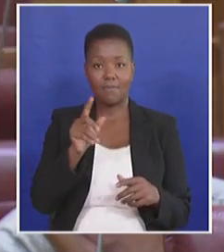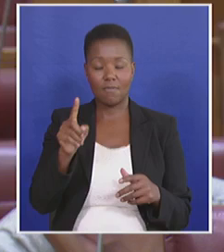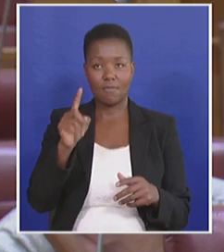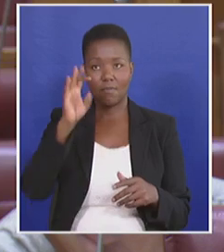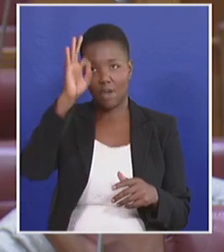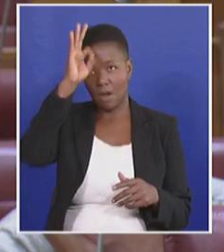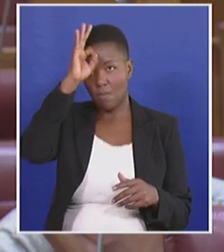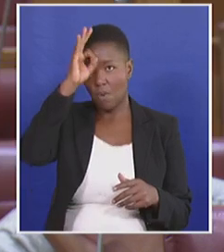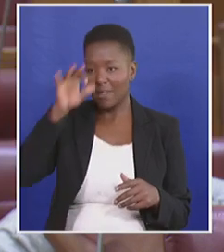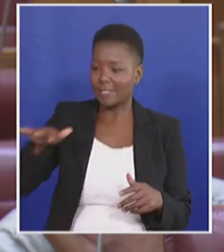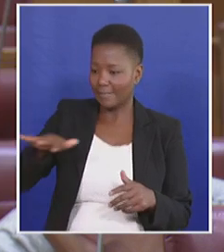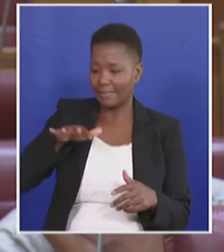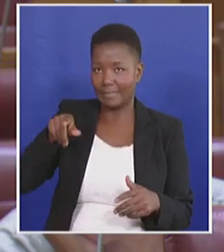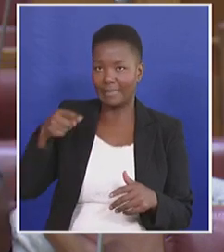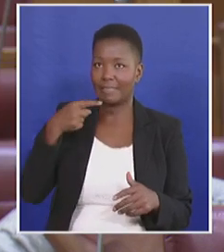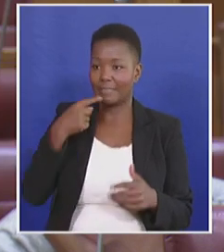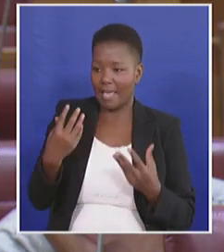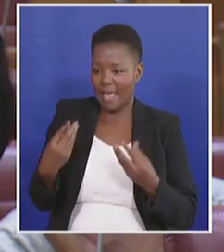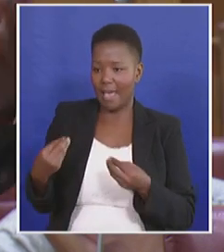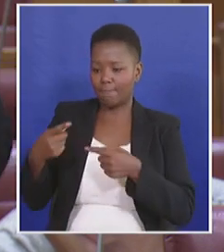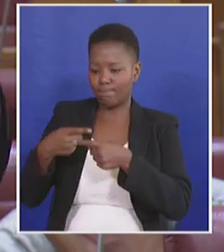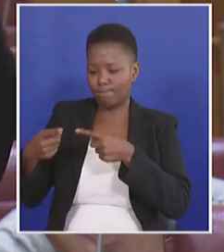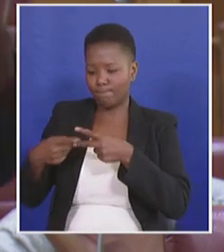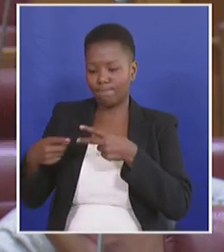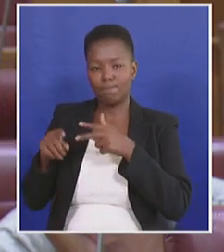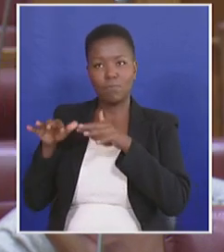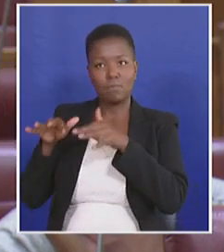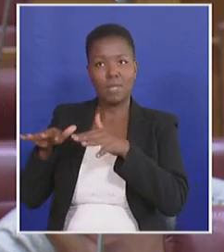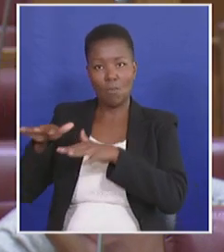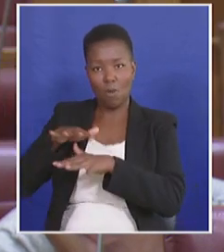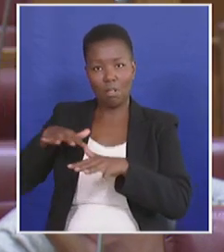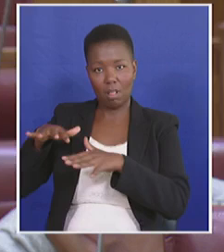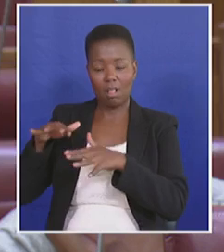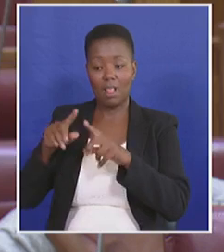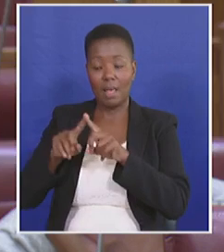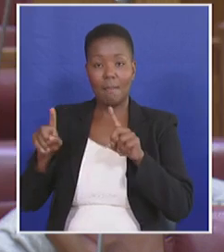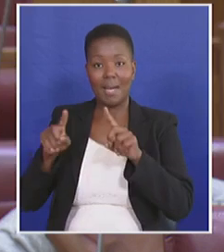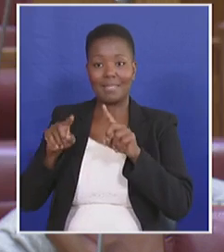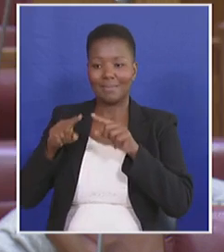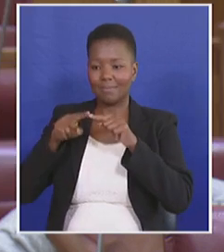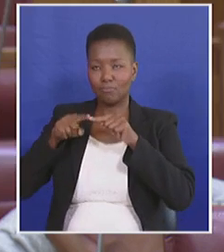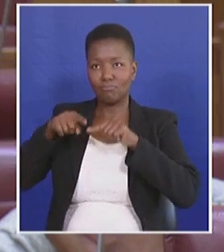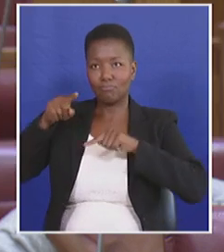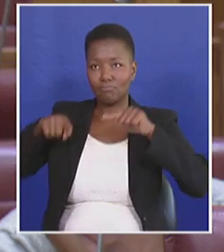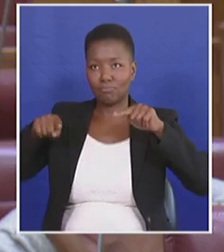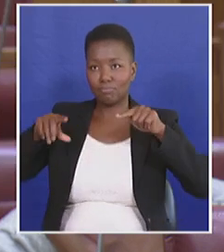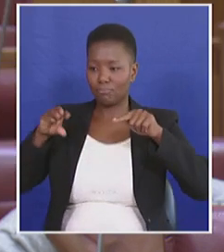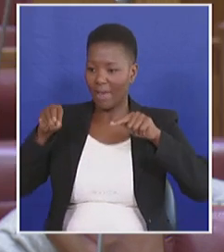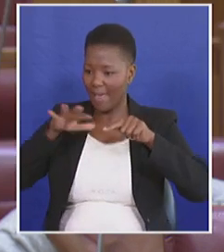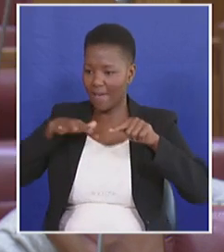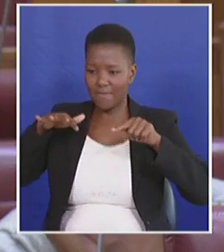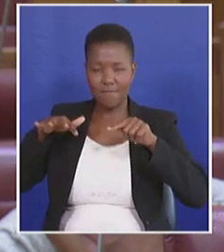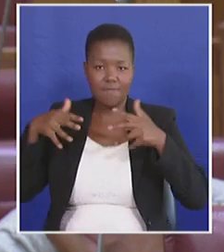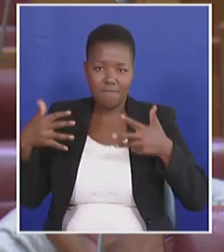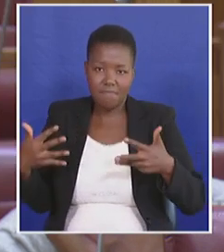people. But dynamics and geographical and patterns of settlement begin to change to